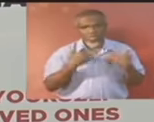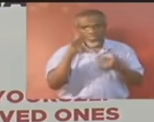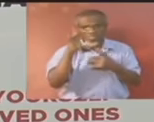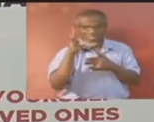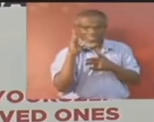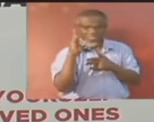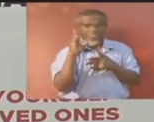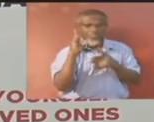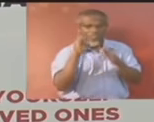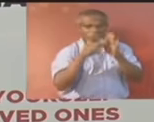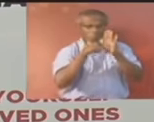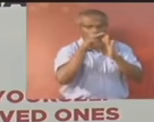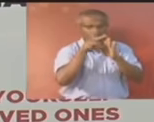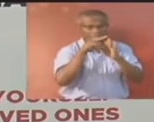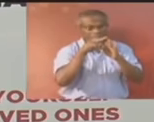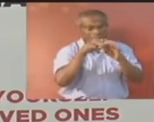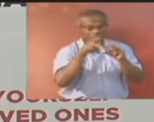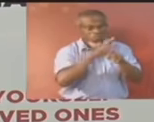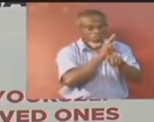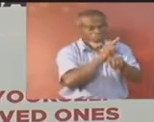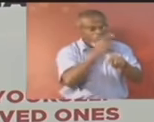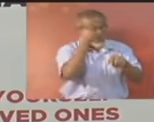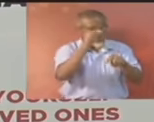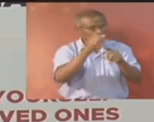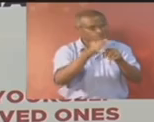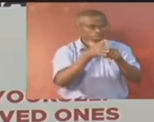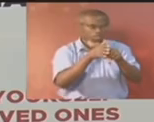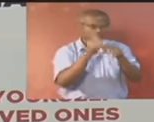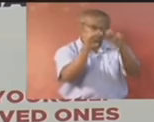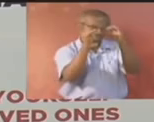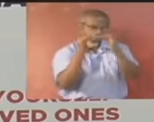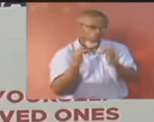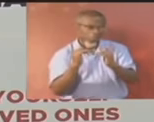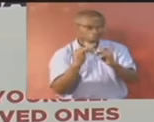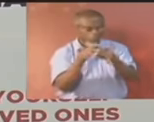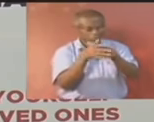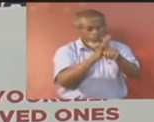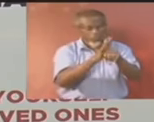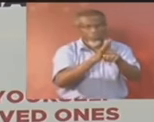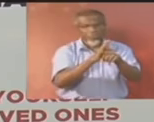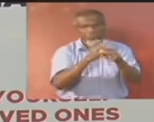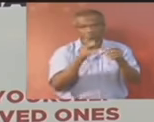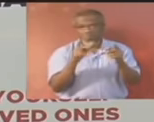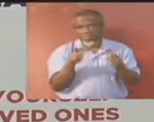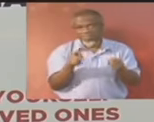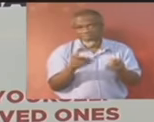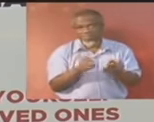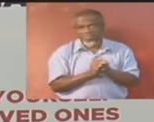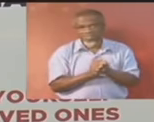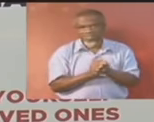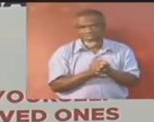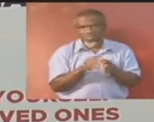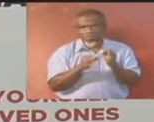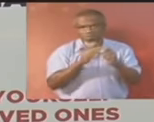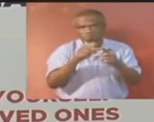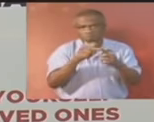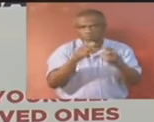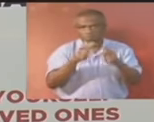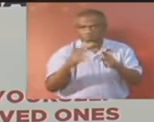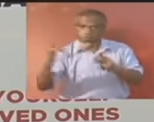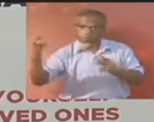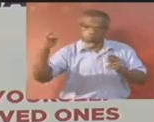as state-supervised quarantine facilities, providing support to our returning nationals. And this is a very coherent